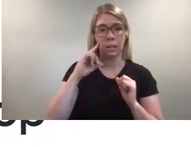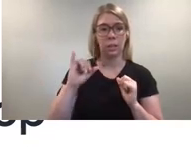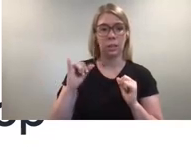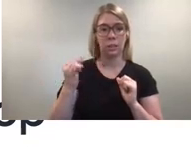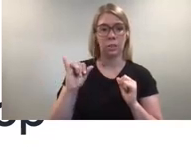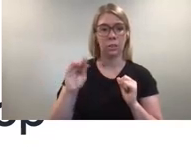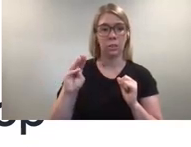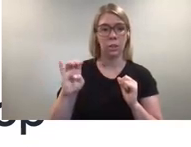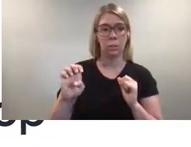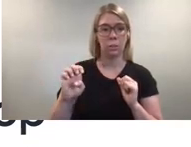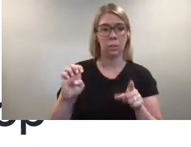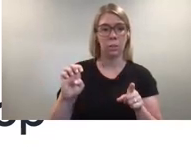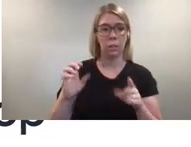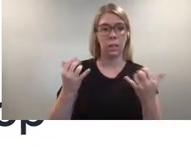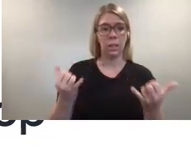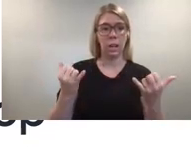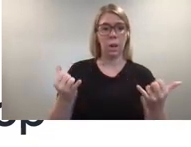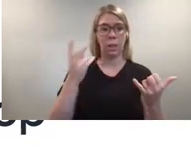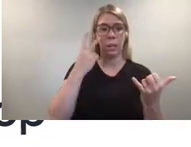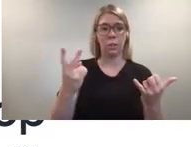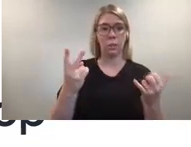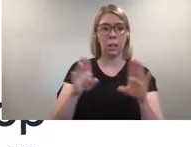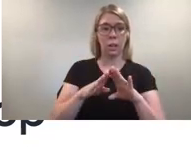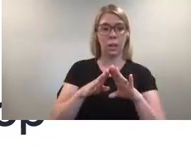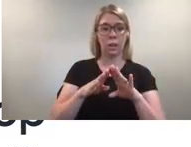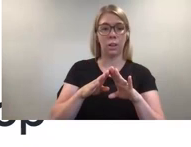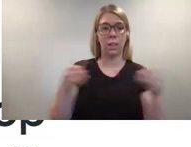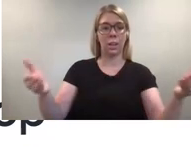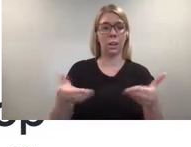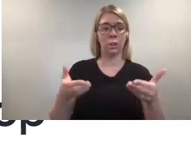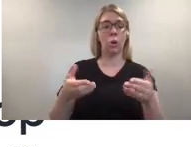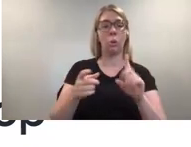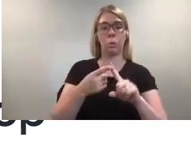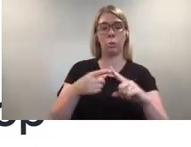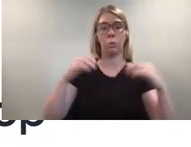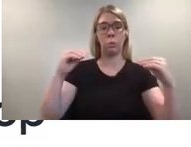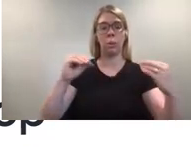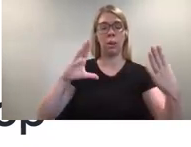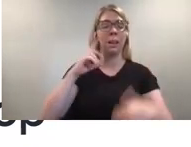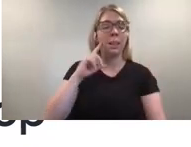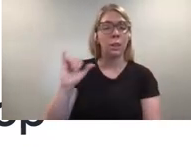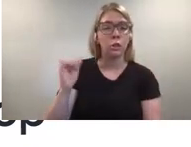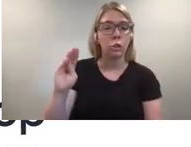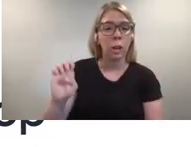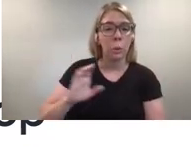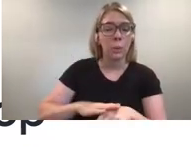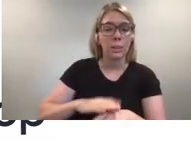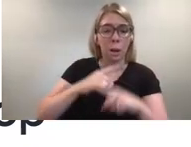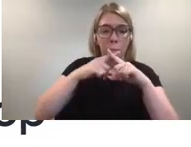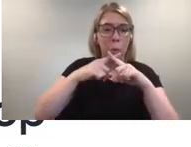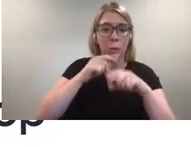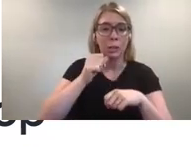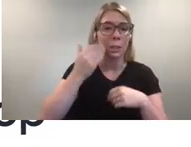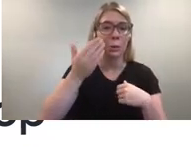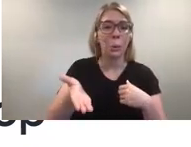Now that you've seen the Intro to Open Pedagogy workshop, how do you feel about your ability to offer it to faculty? If you'd answer that